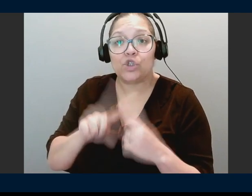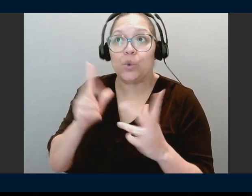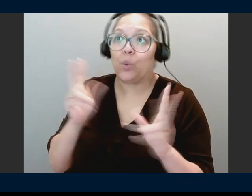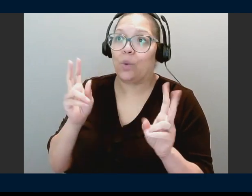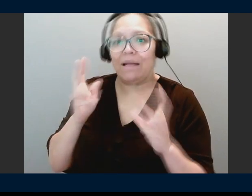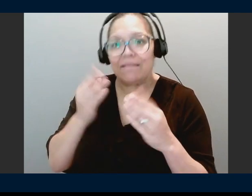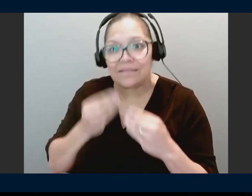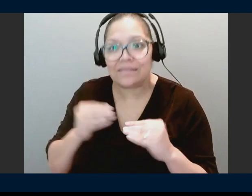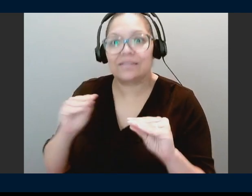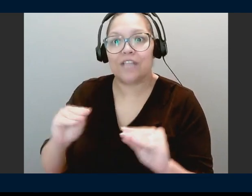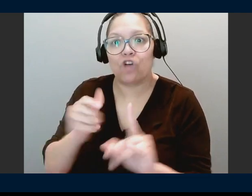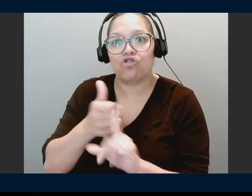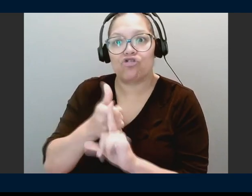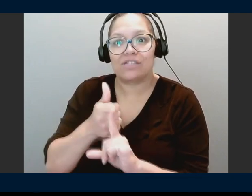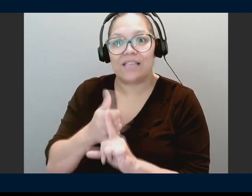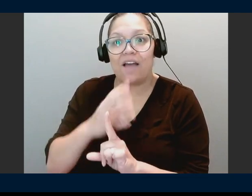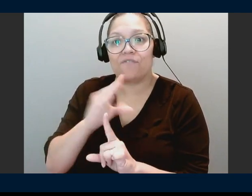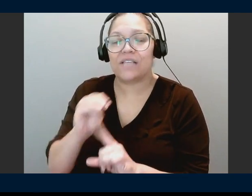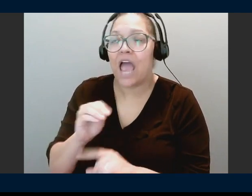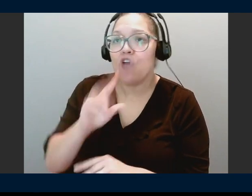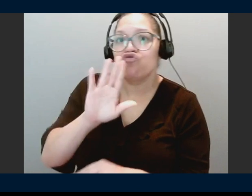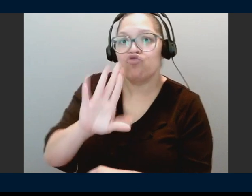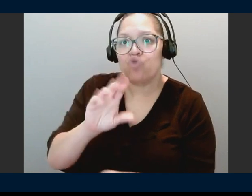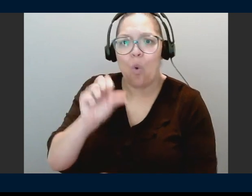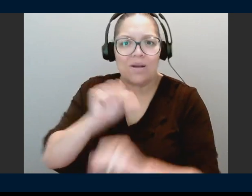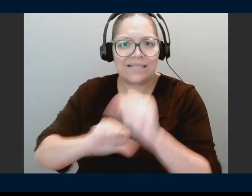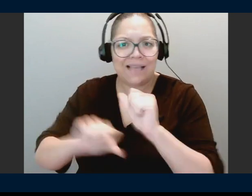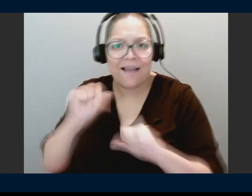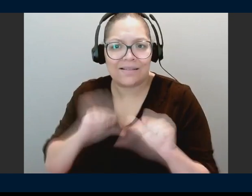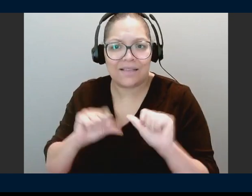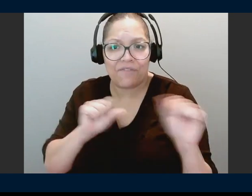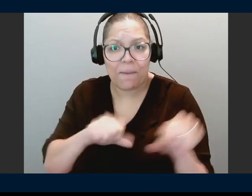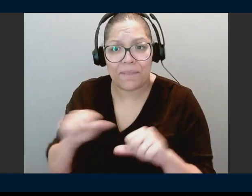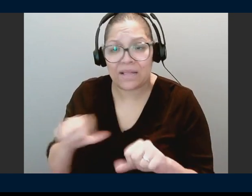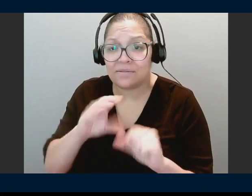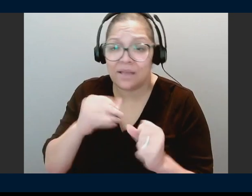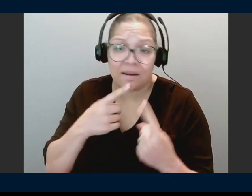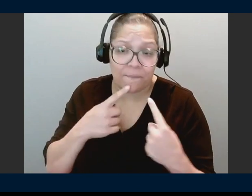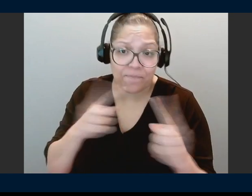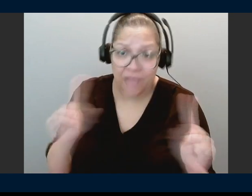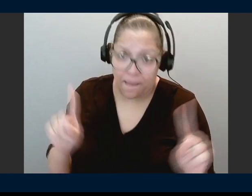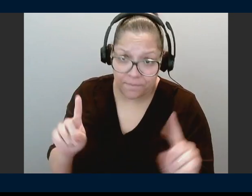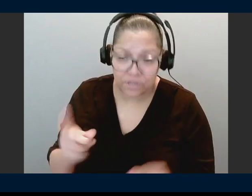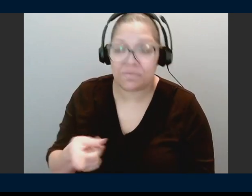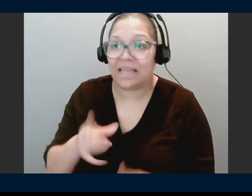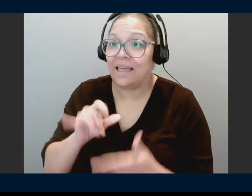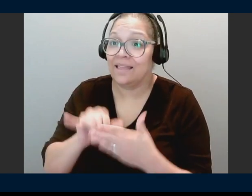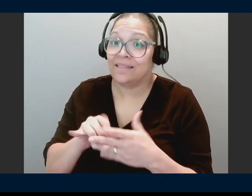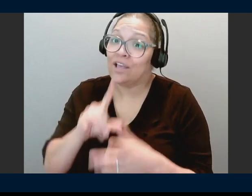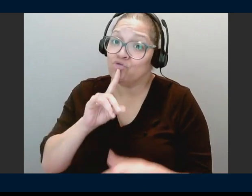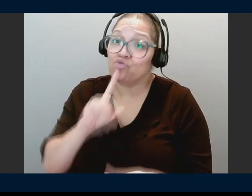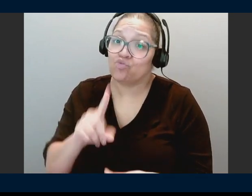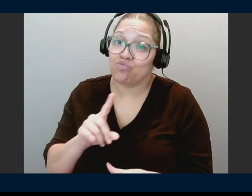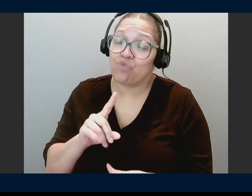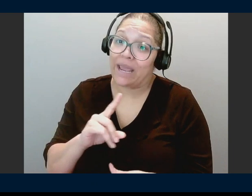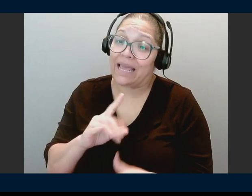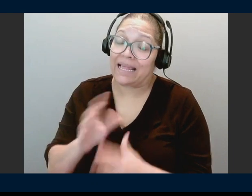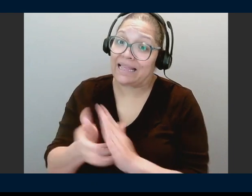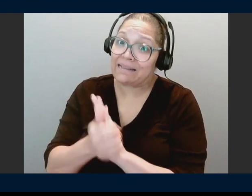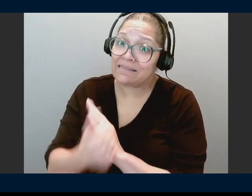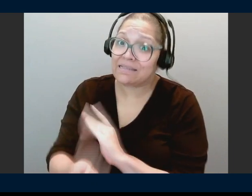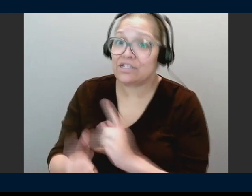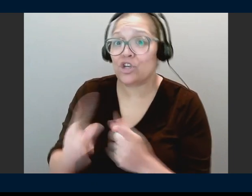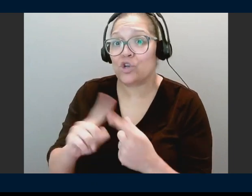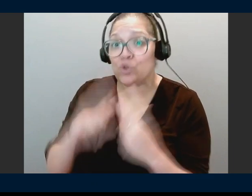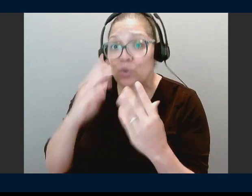about all of your scientific abilities and accomplishments. It's definitely an art to be able to tell people what you've done